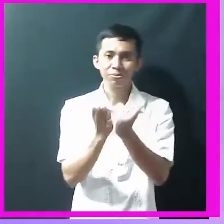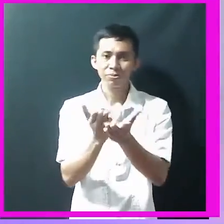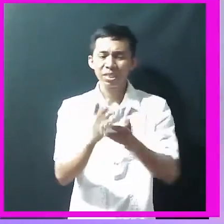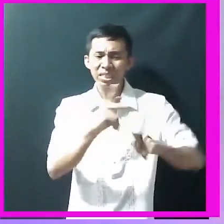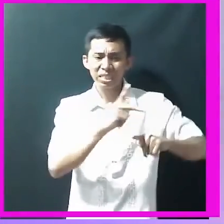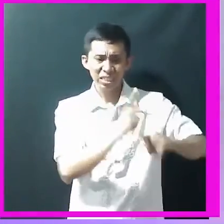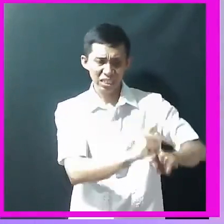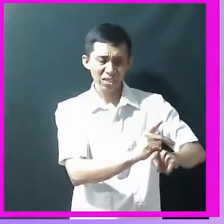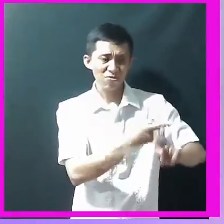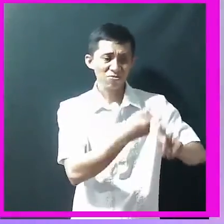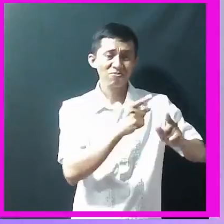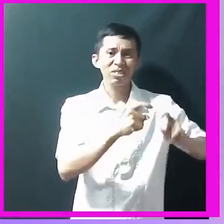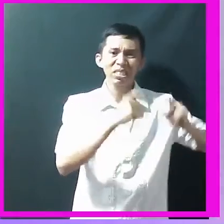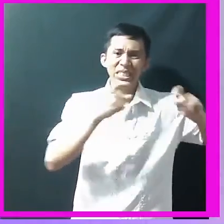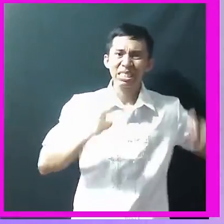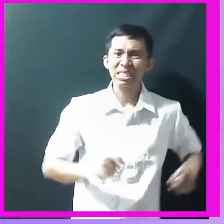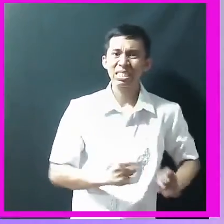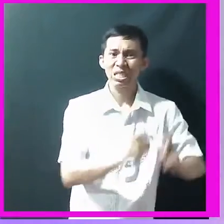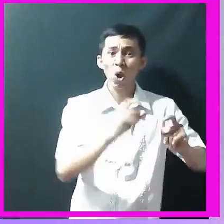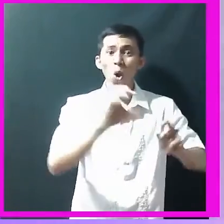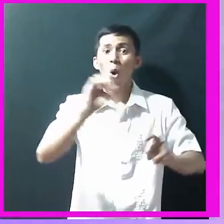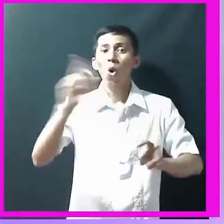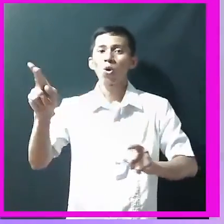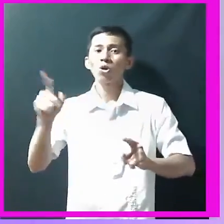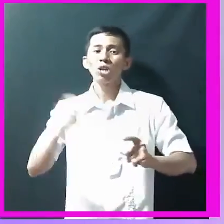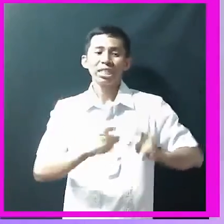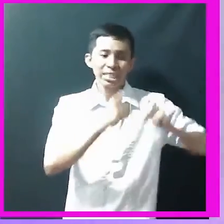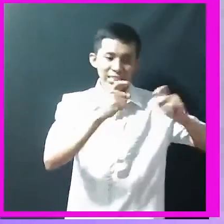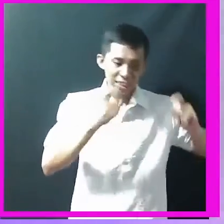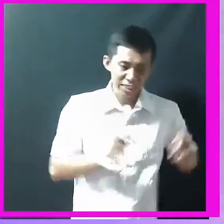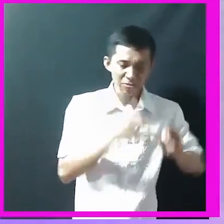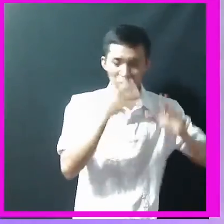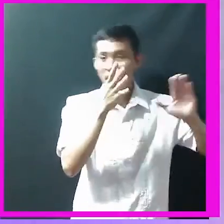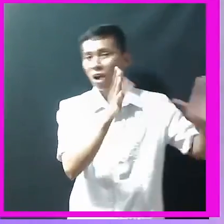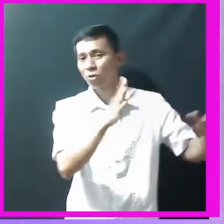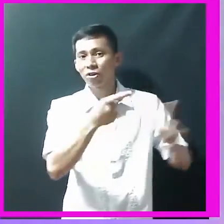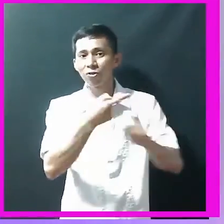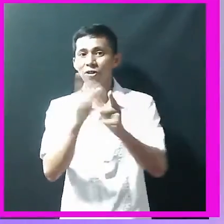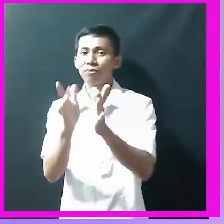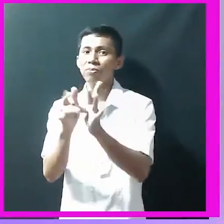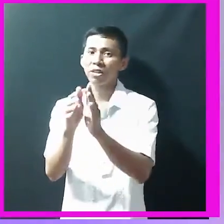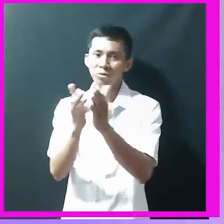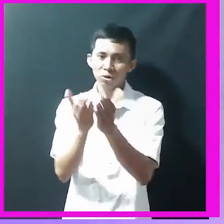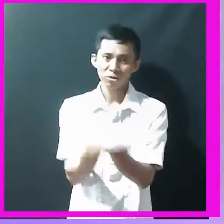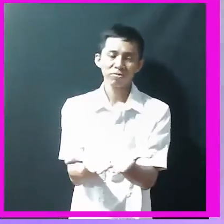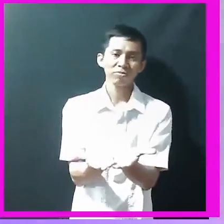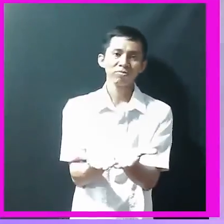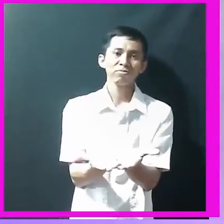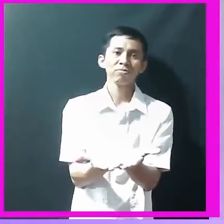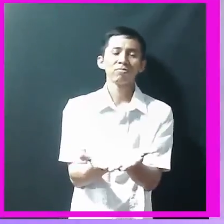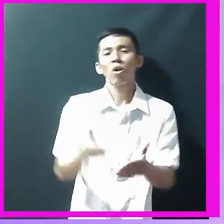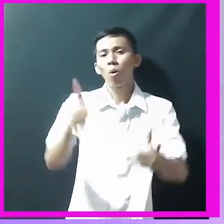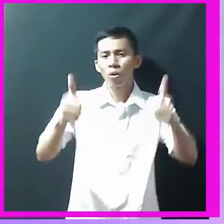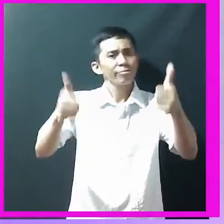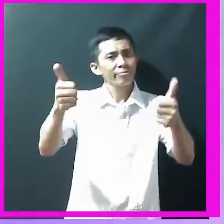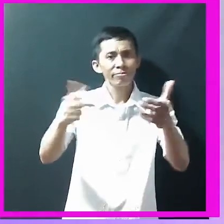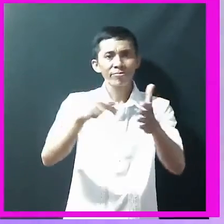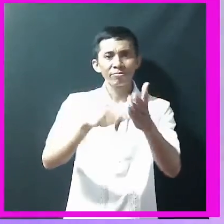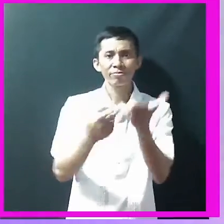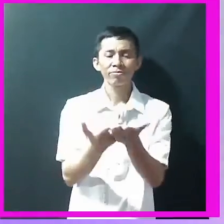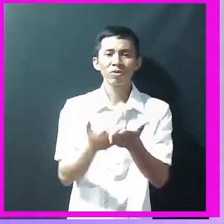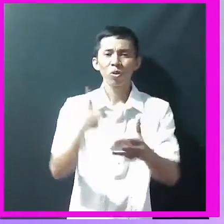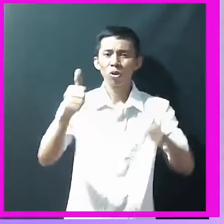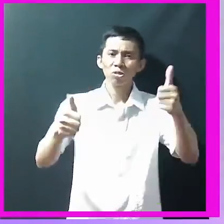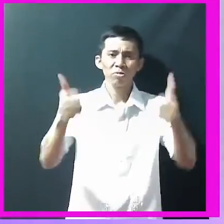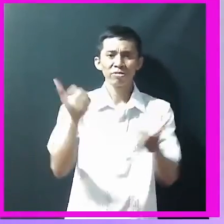you away from sin, or your sin will keep you away from the Bible. Unsay pasabot ana, Brother